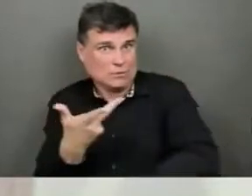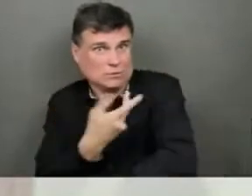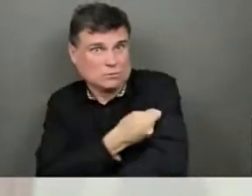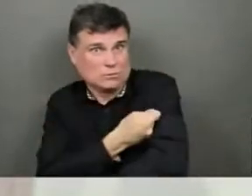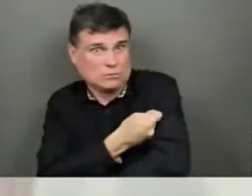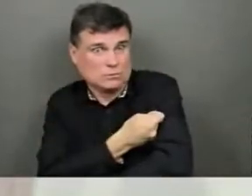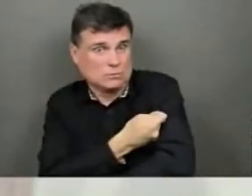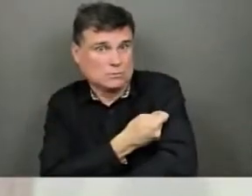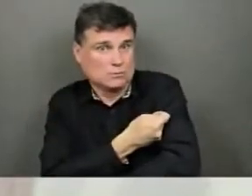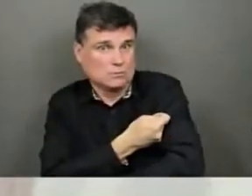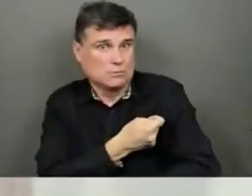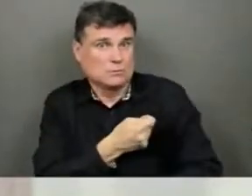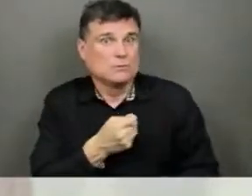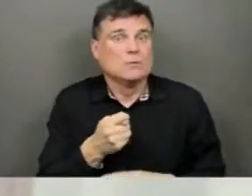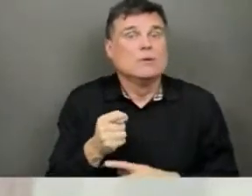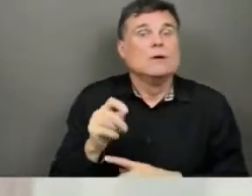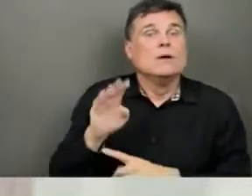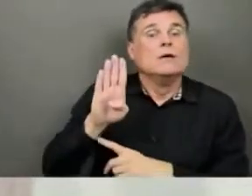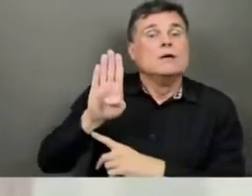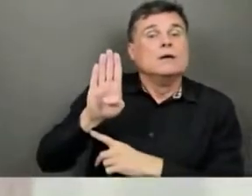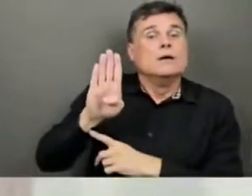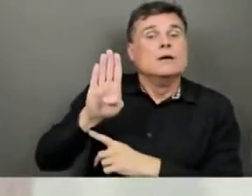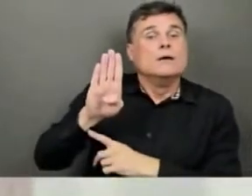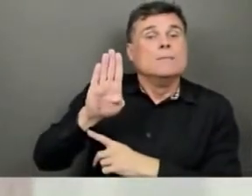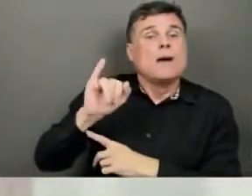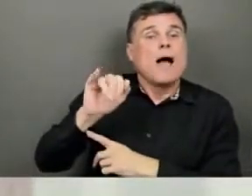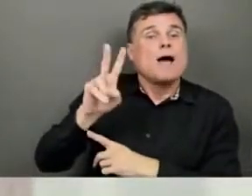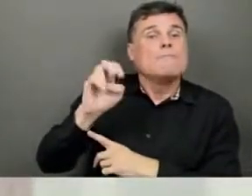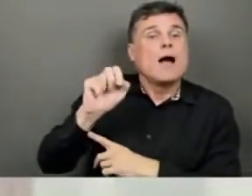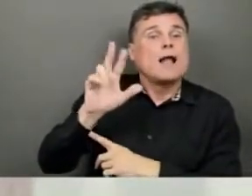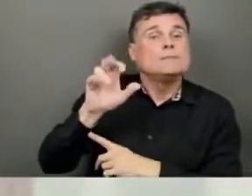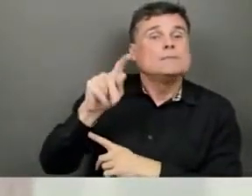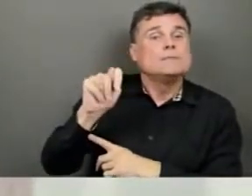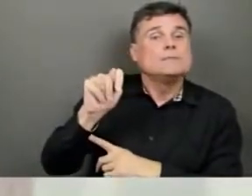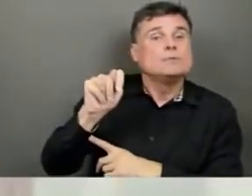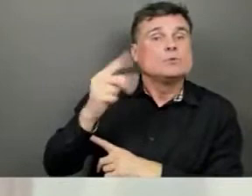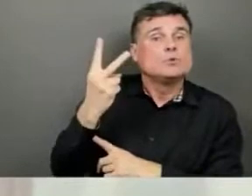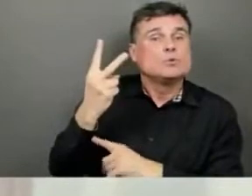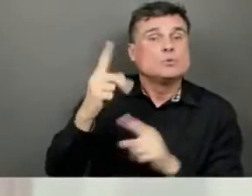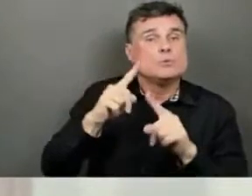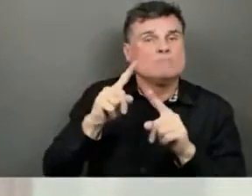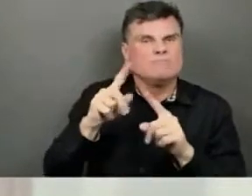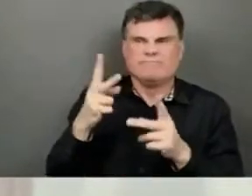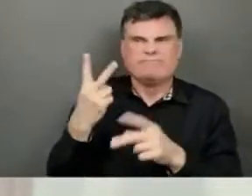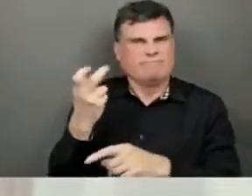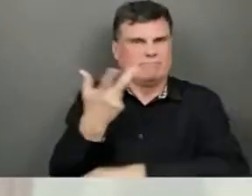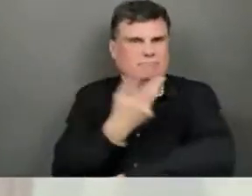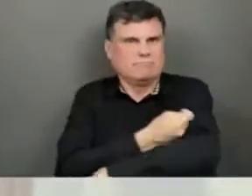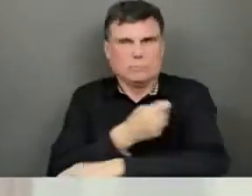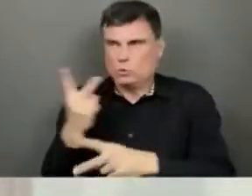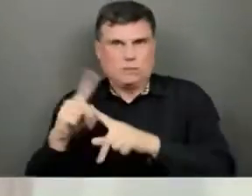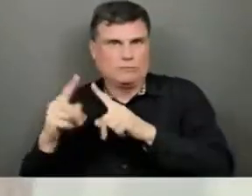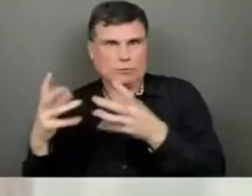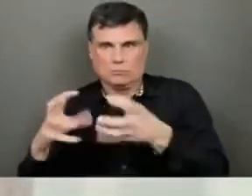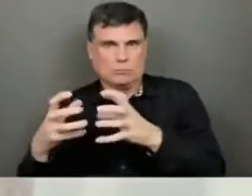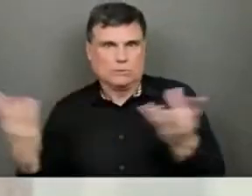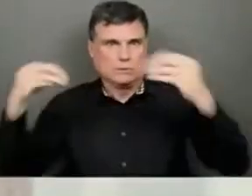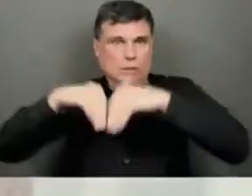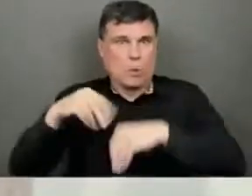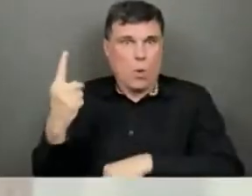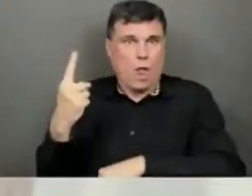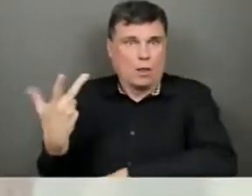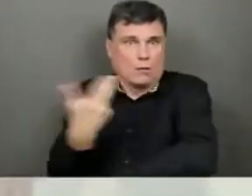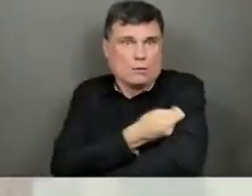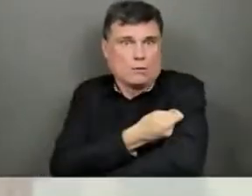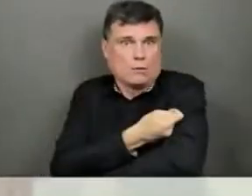that started in the fall, that has both the original strain and the Omicron specific strains,